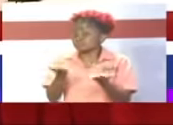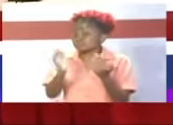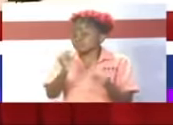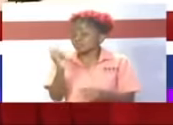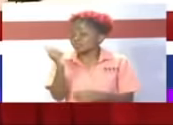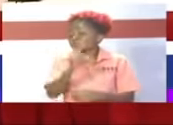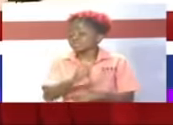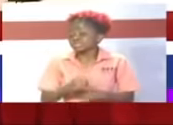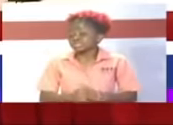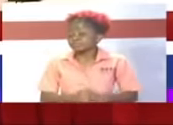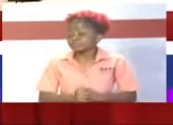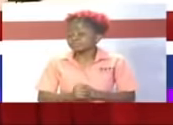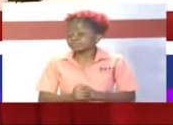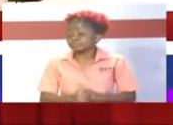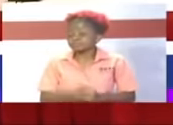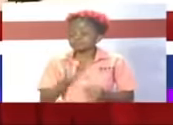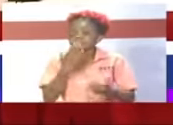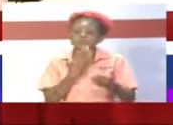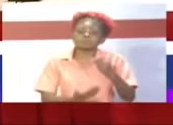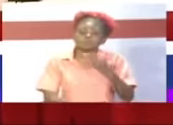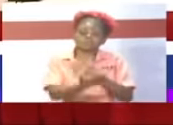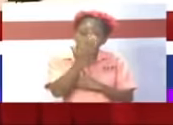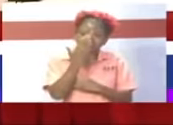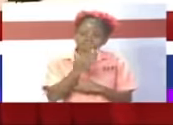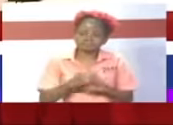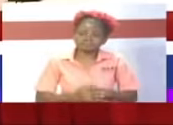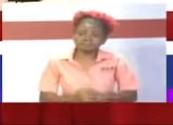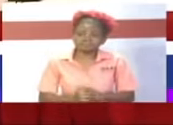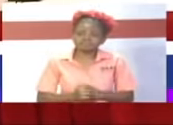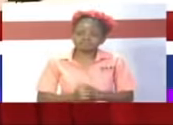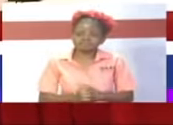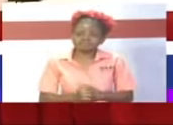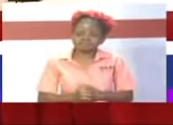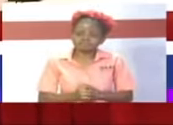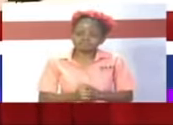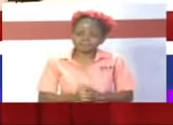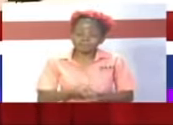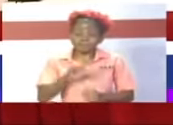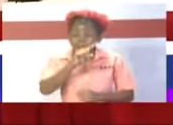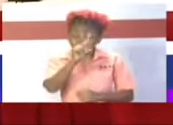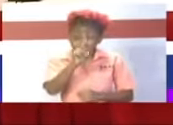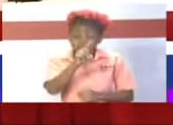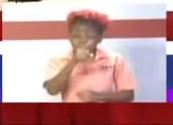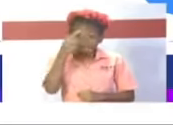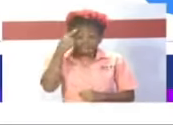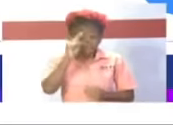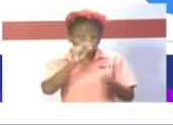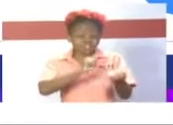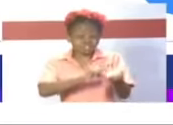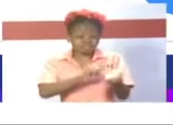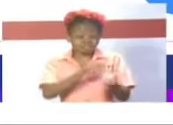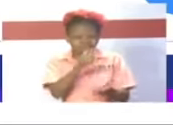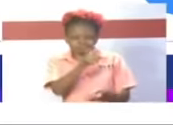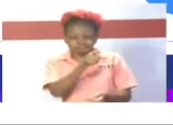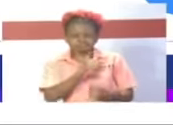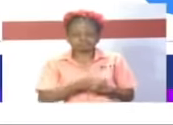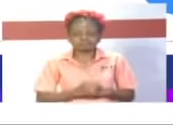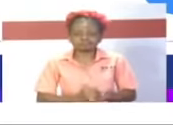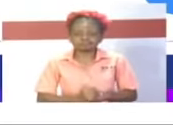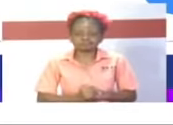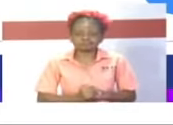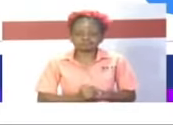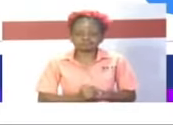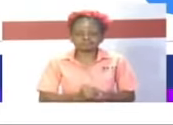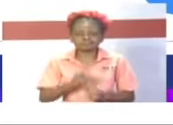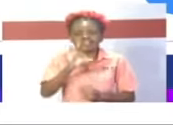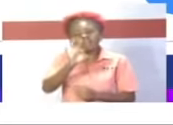Hi, morning again. This question is for Nurse Sukhchand. A minor question. What is the flu vaccine